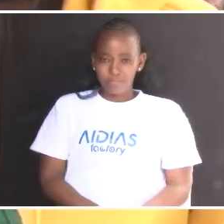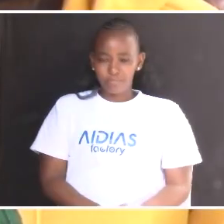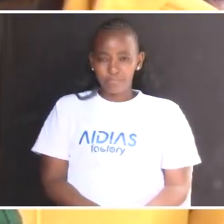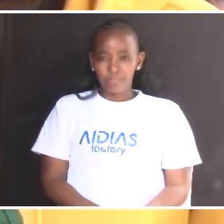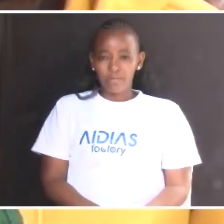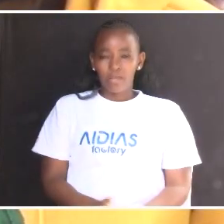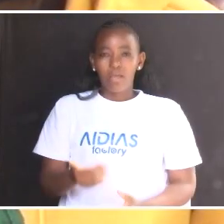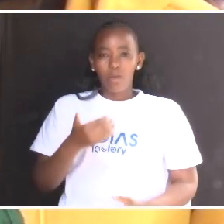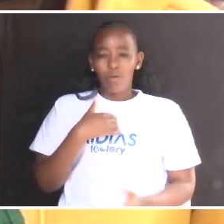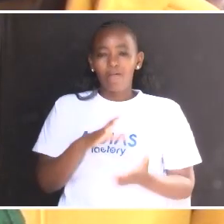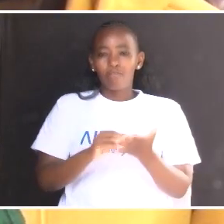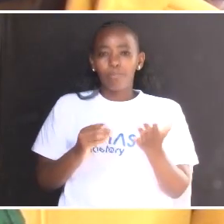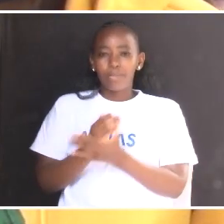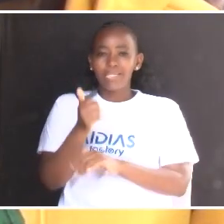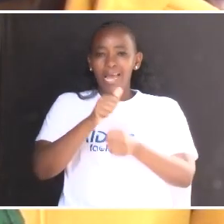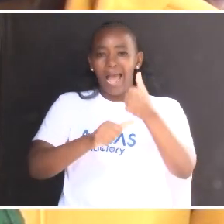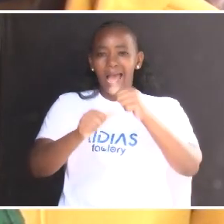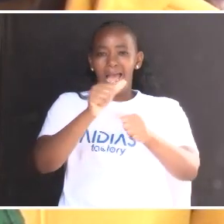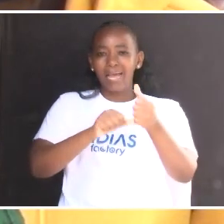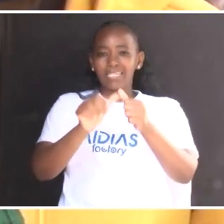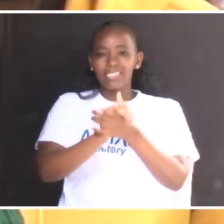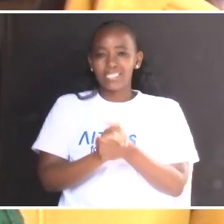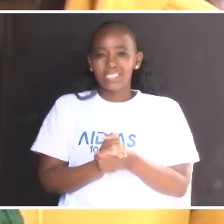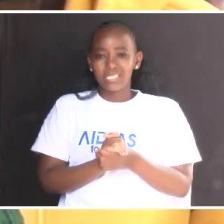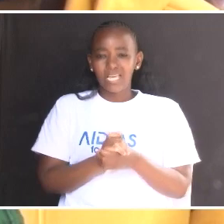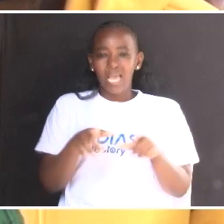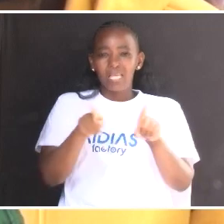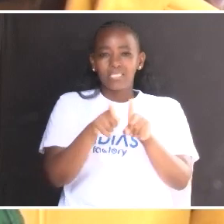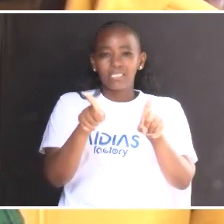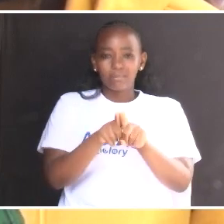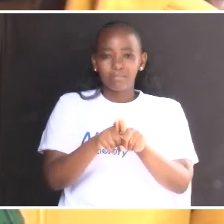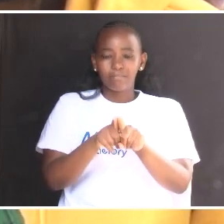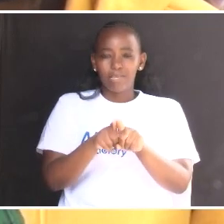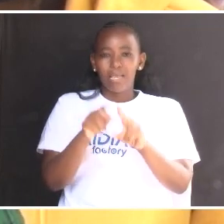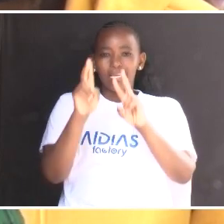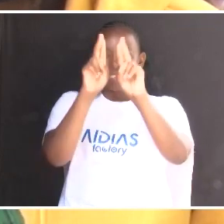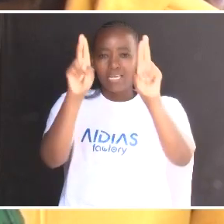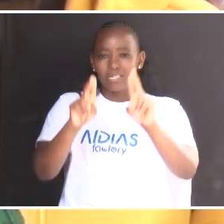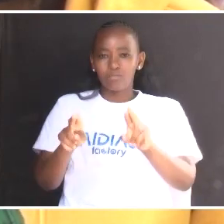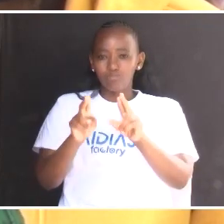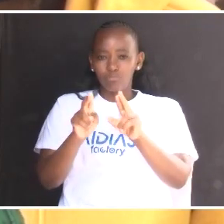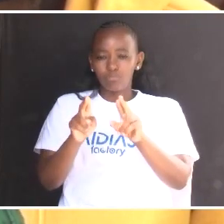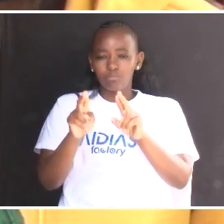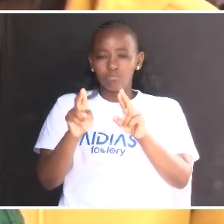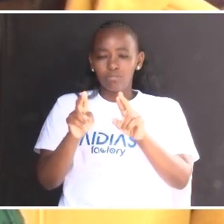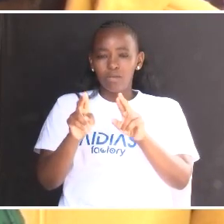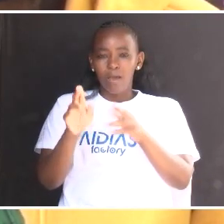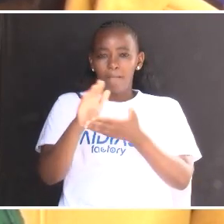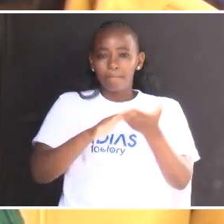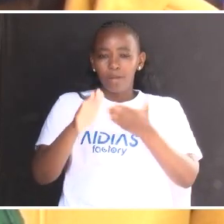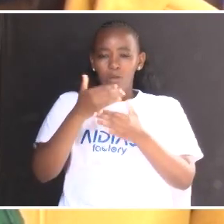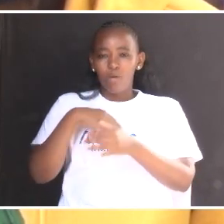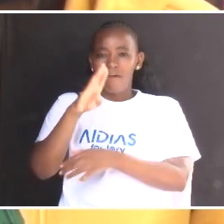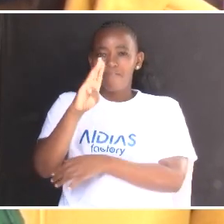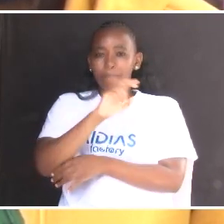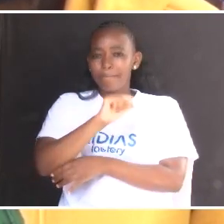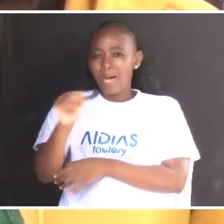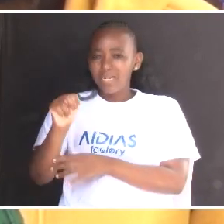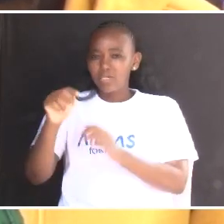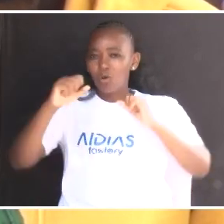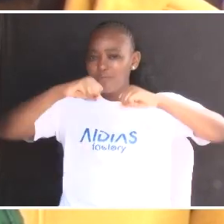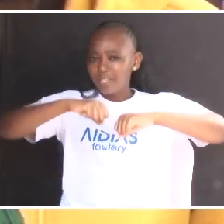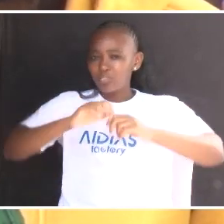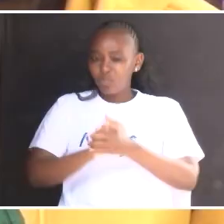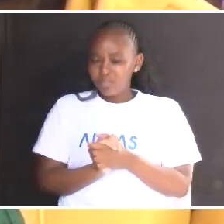of course, we have the Copyright Act. You can look at that act. And then we, in the international platform, we have the Berne Convention.